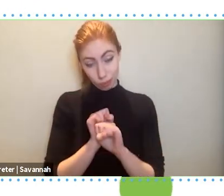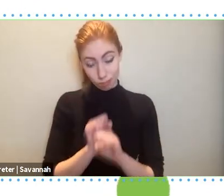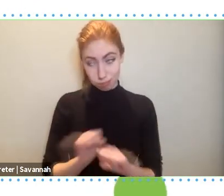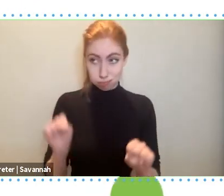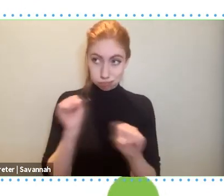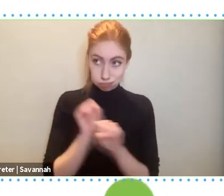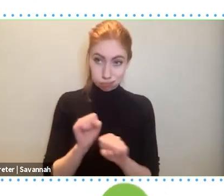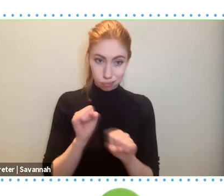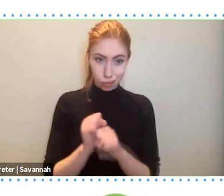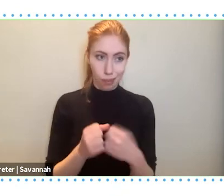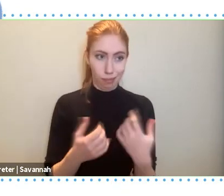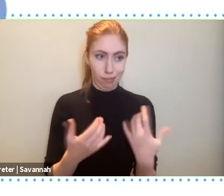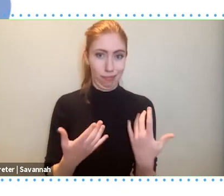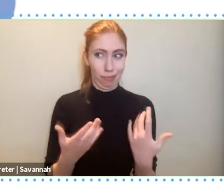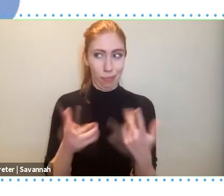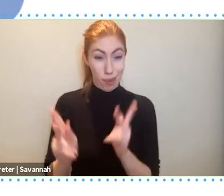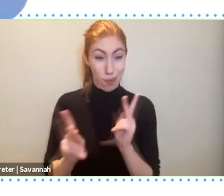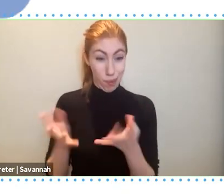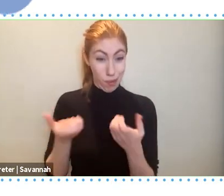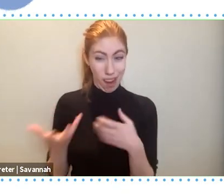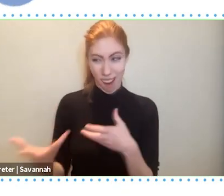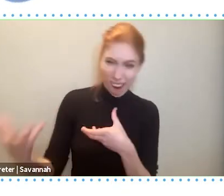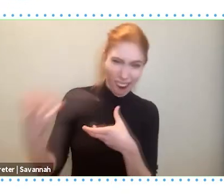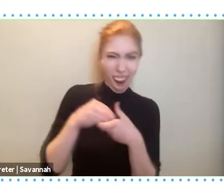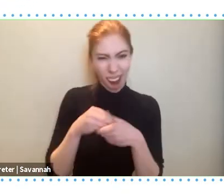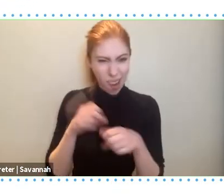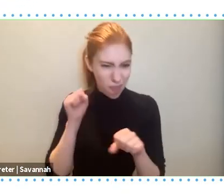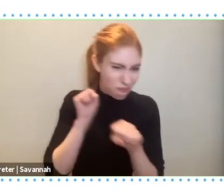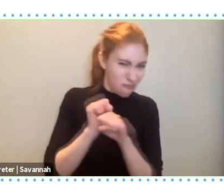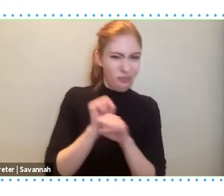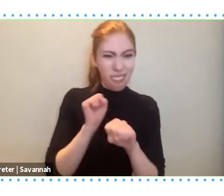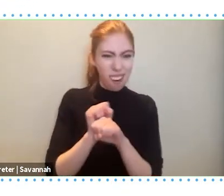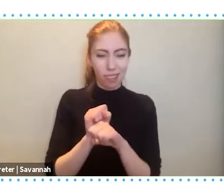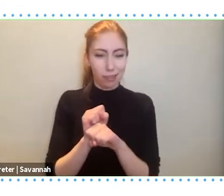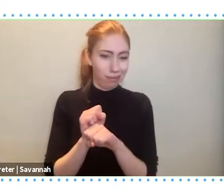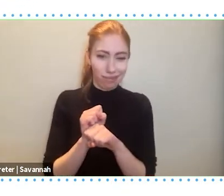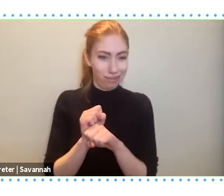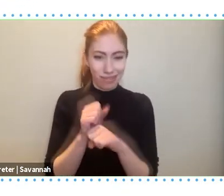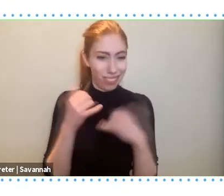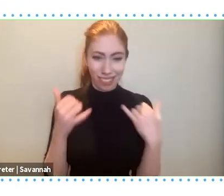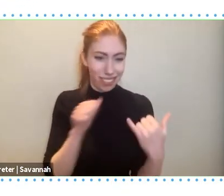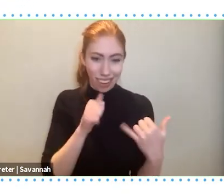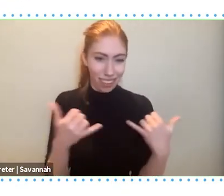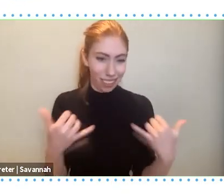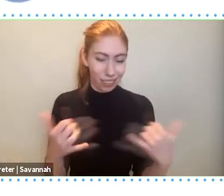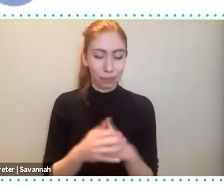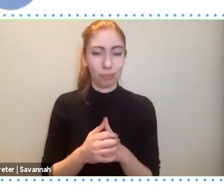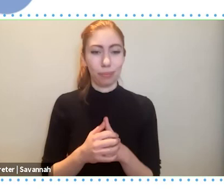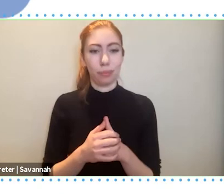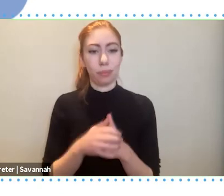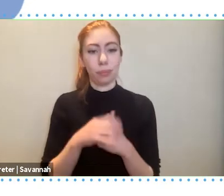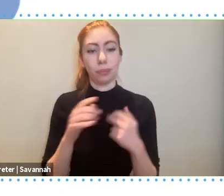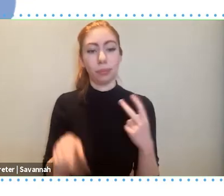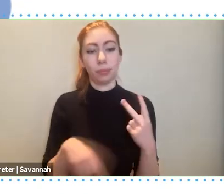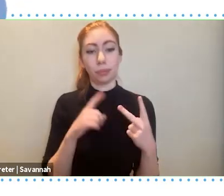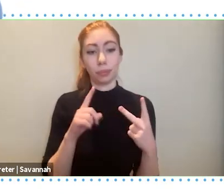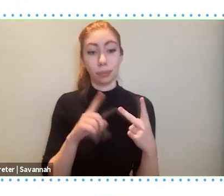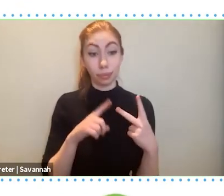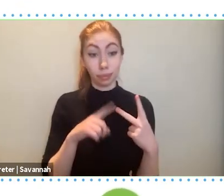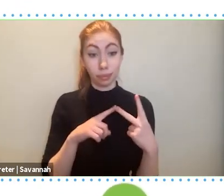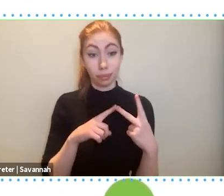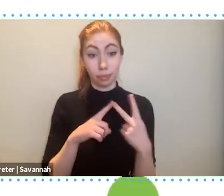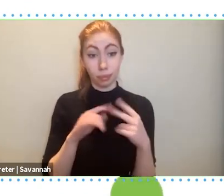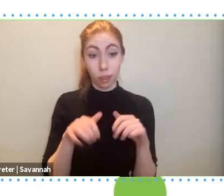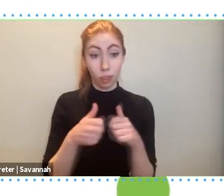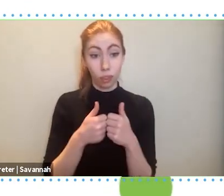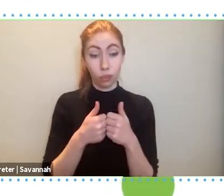more work right now. And then the other challenge is like, do we respond to what we have and the limits of what we have, or do we